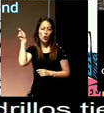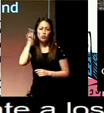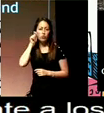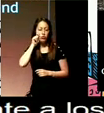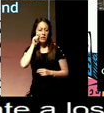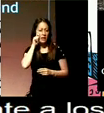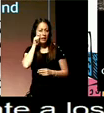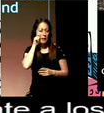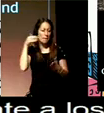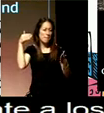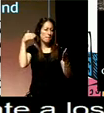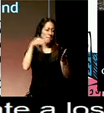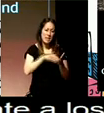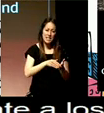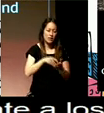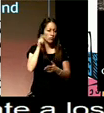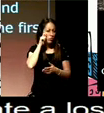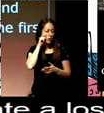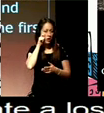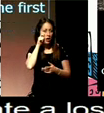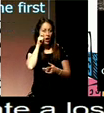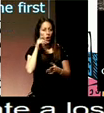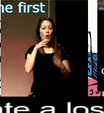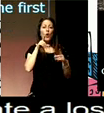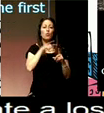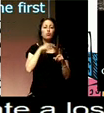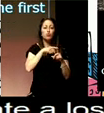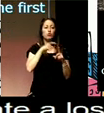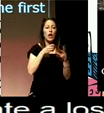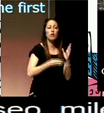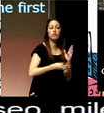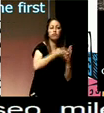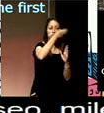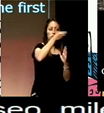first floor and which are invisible from the outside.